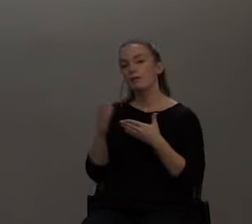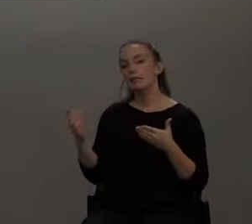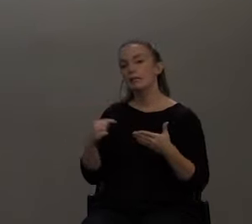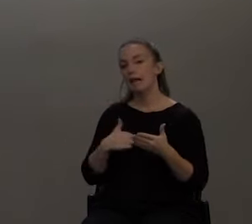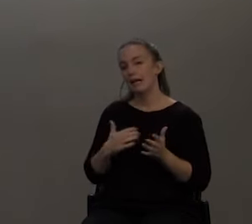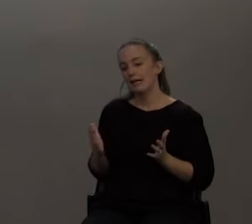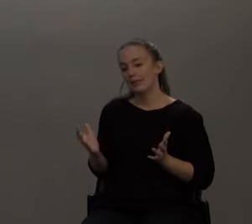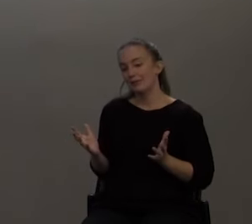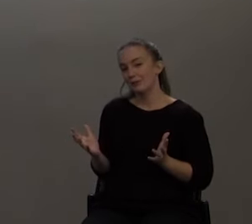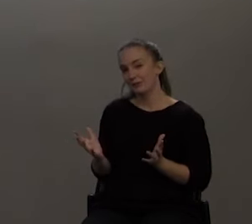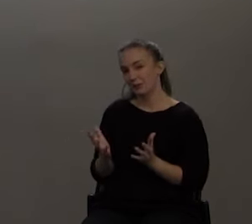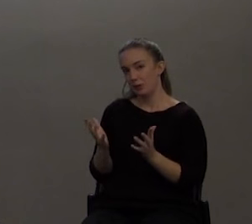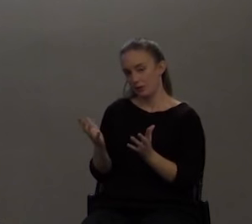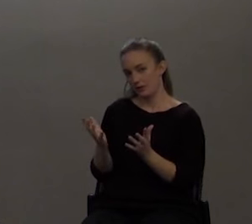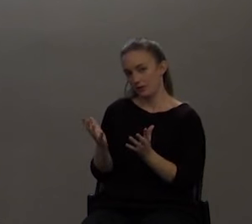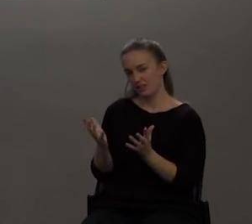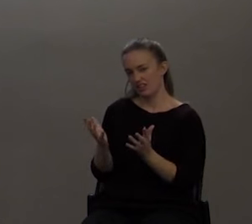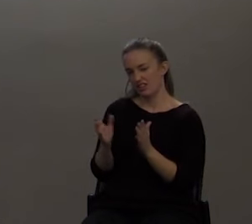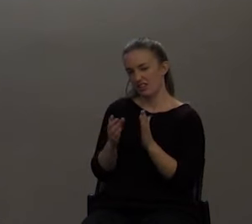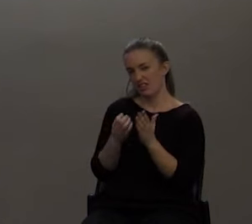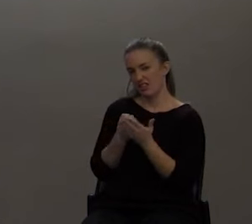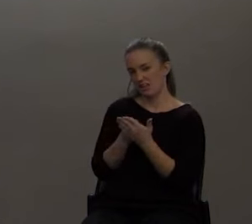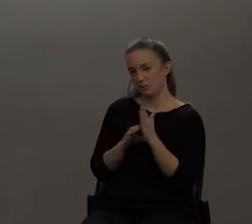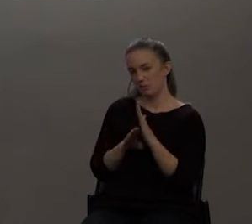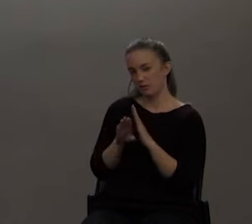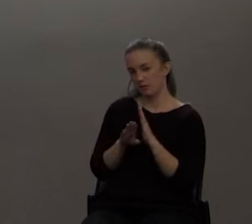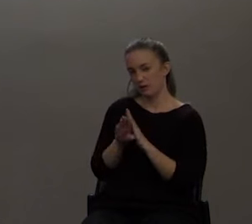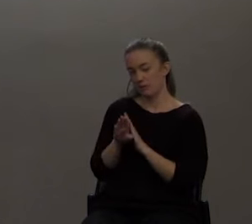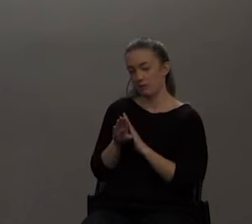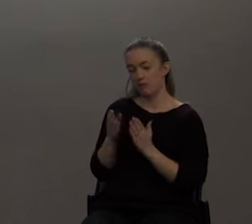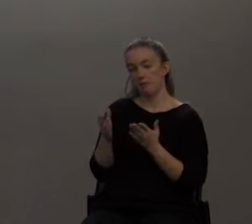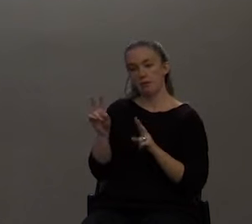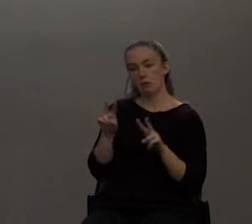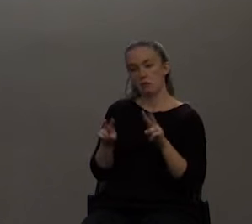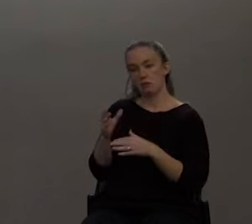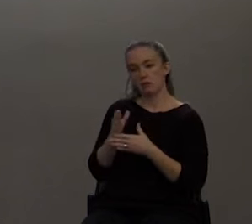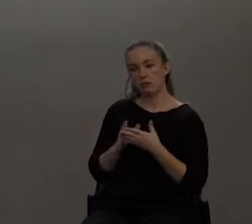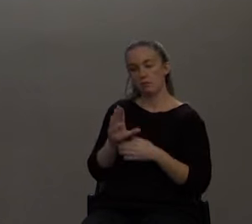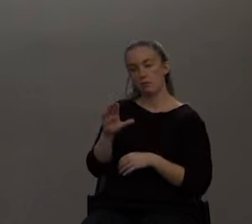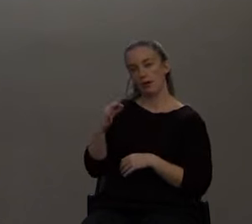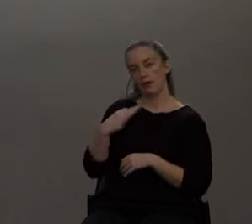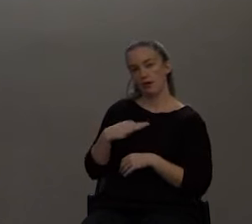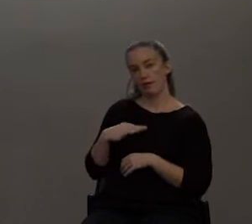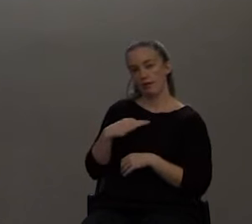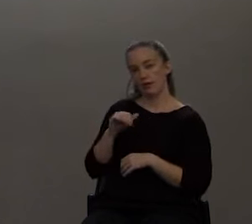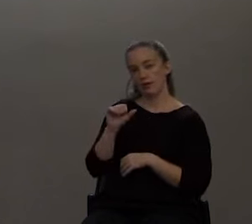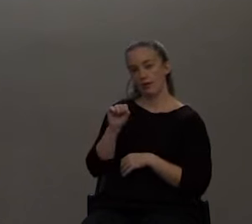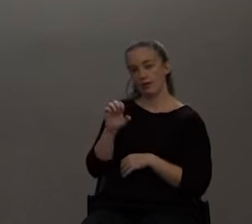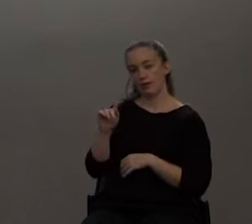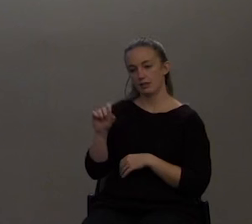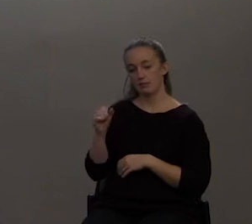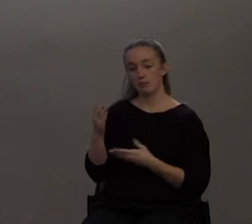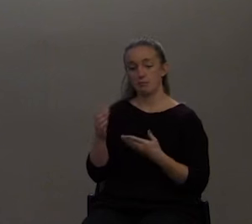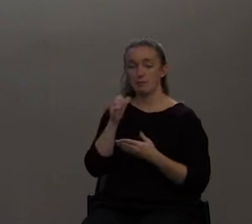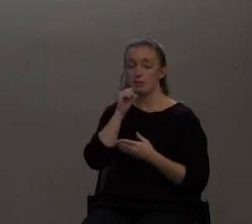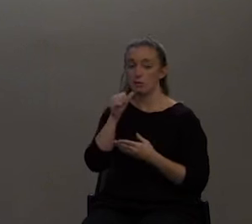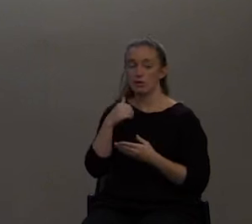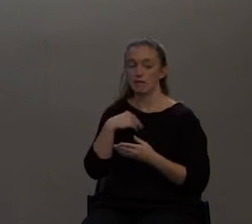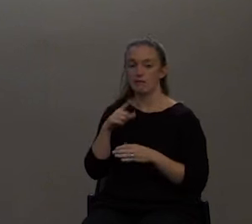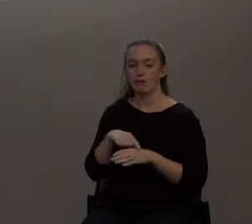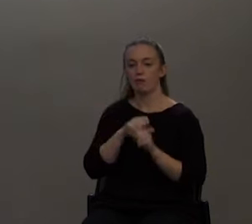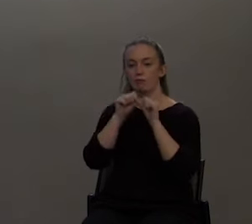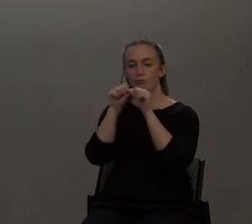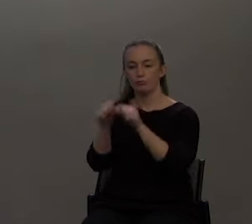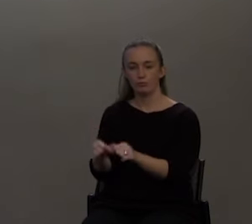you from an economic development perspective is to look at maybe some of these assets and recognize that maybe they don't have a long-term future as that land use, and then how can they